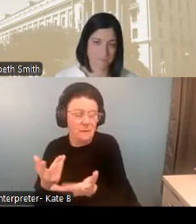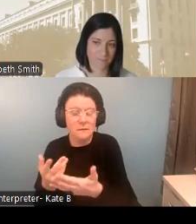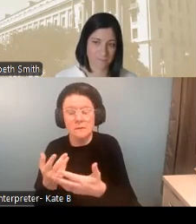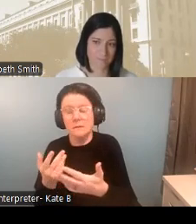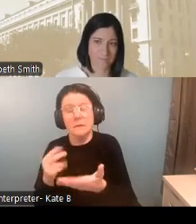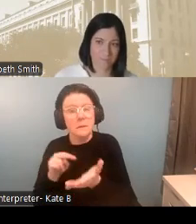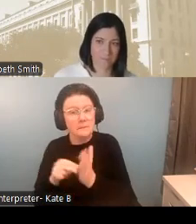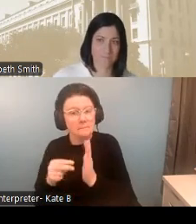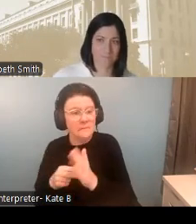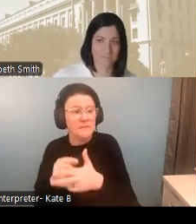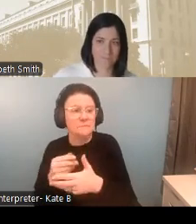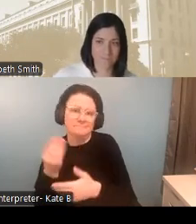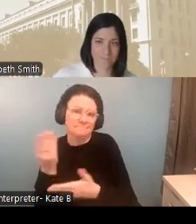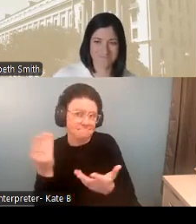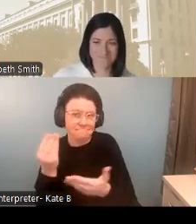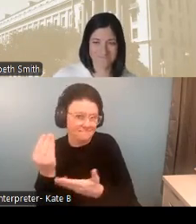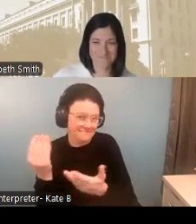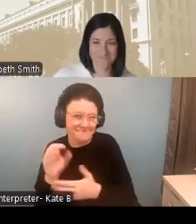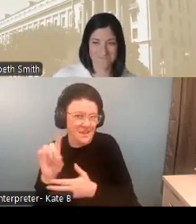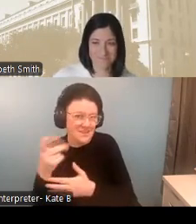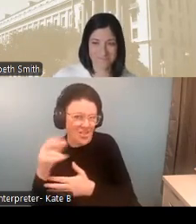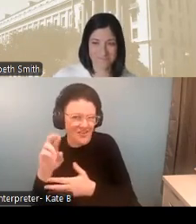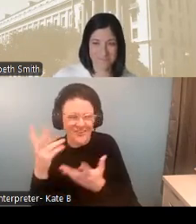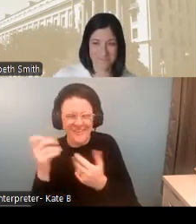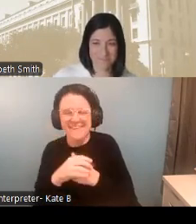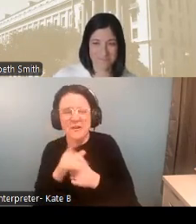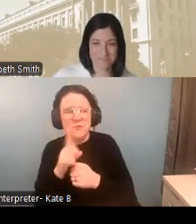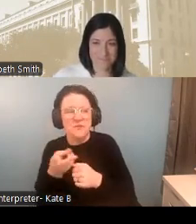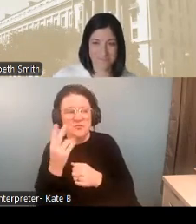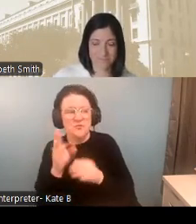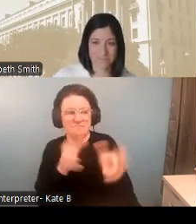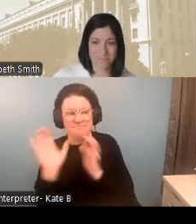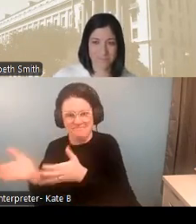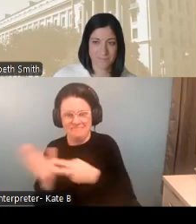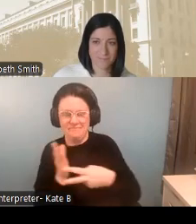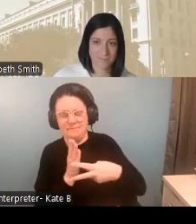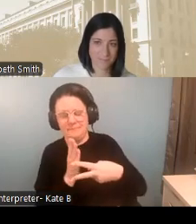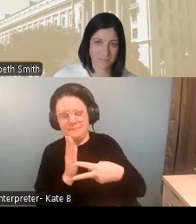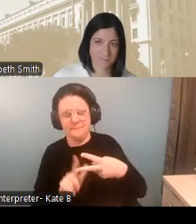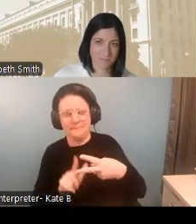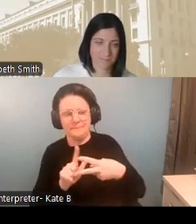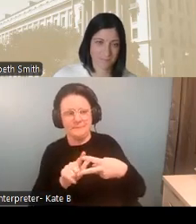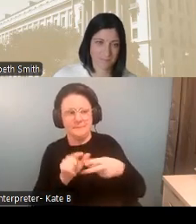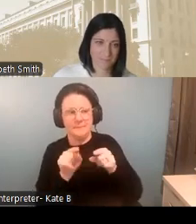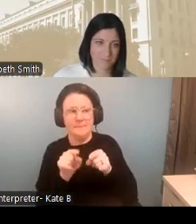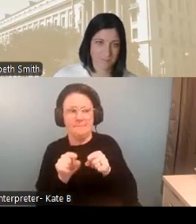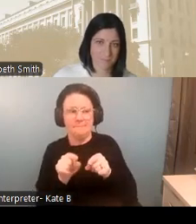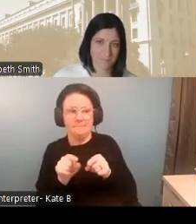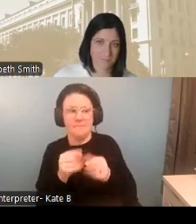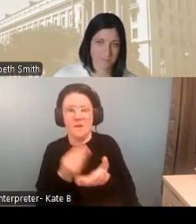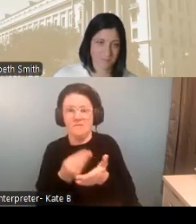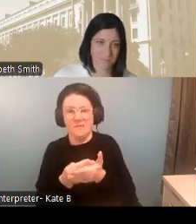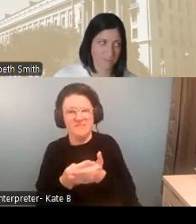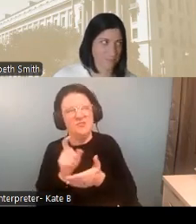dollar-related findings involve money, and they fall into 2 different categories. So the first category is funds to